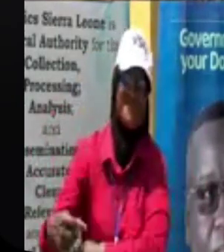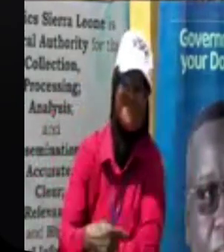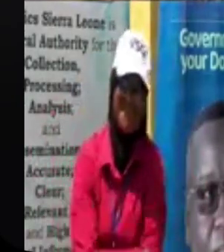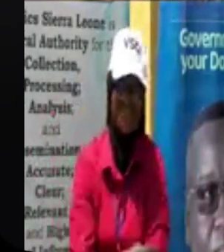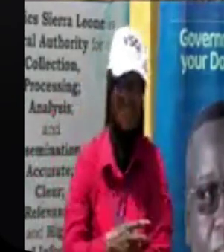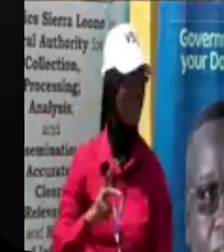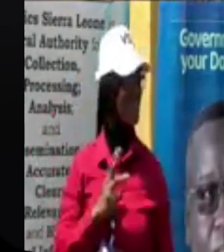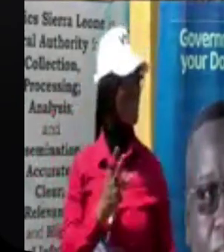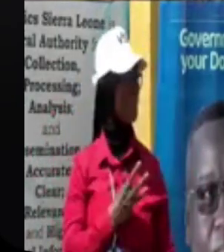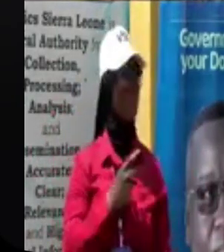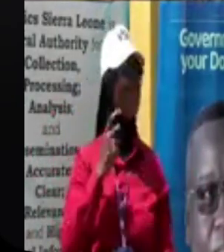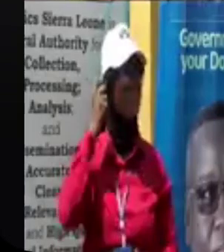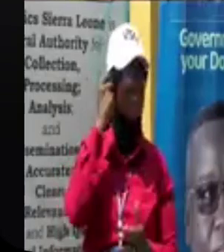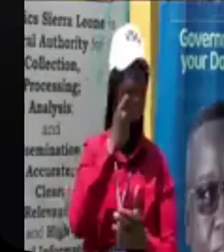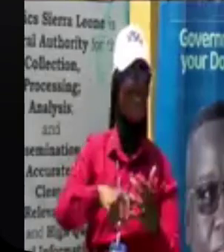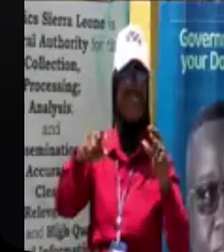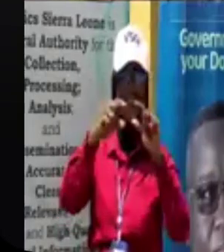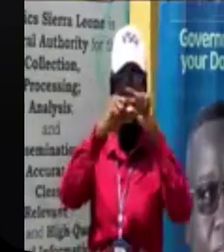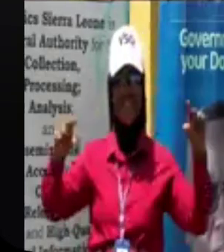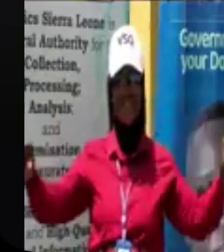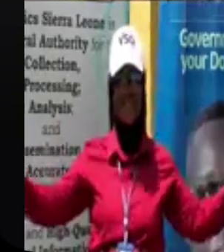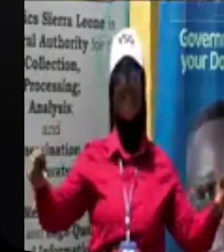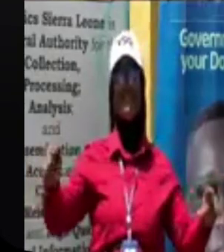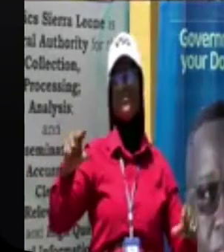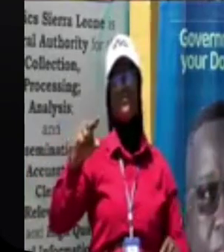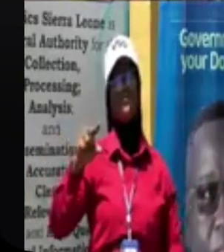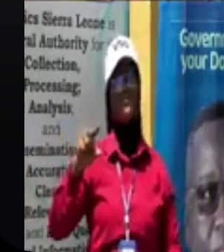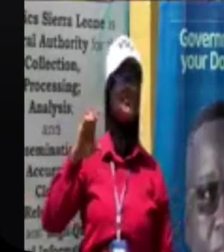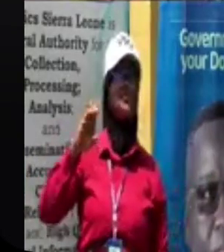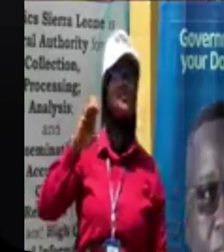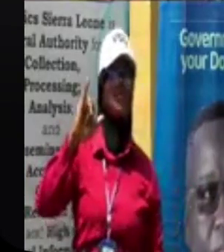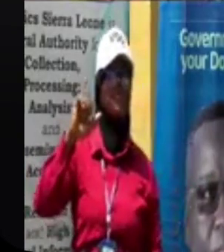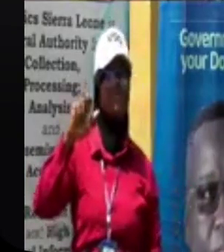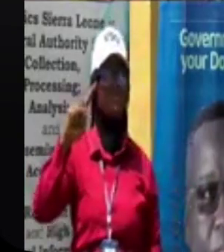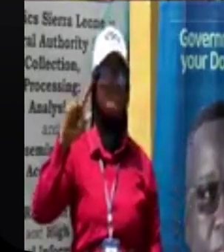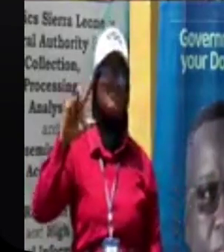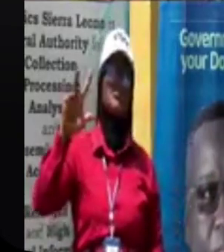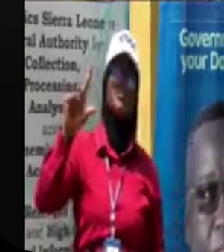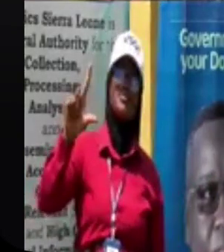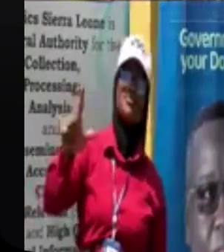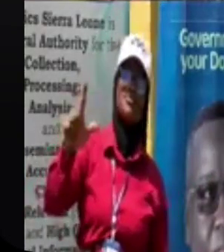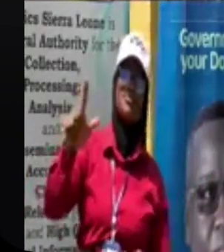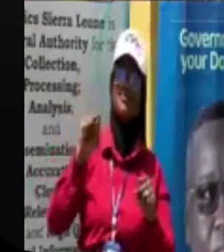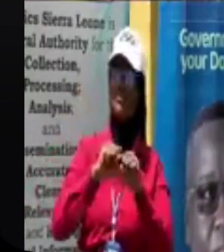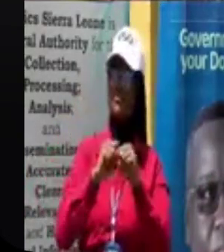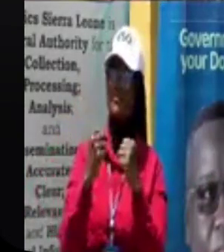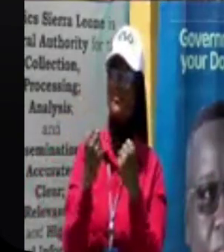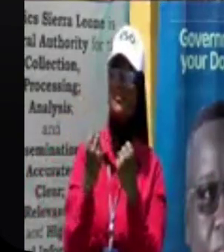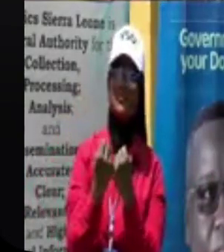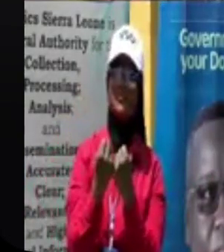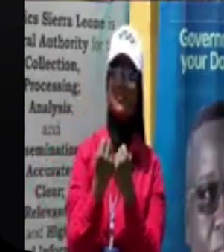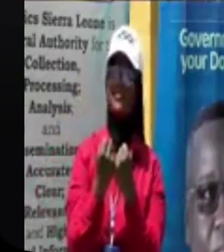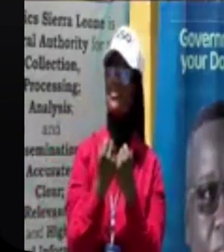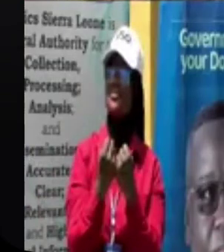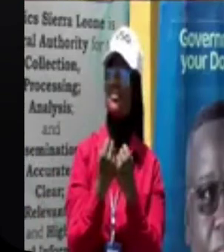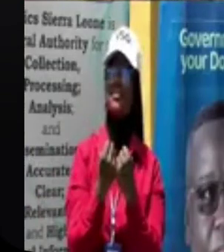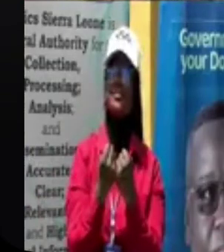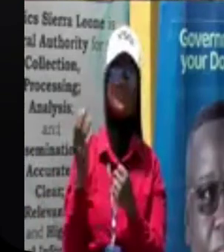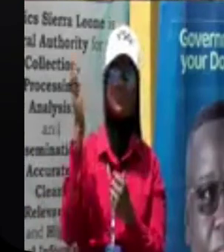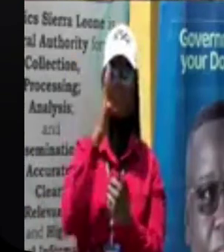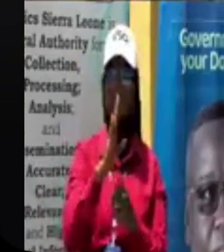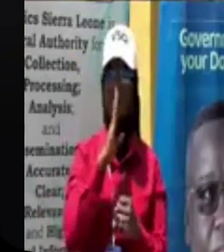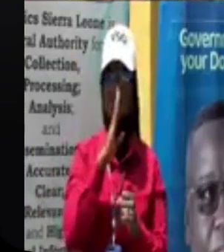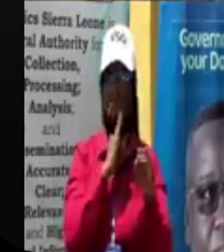we as Secretary General and Civil Society of the district follow the contractor. All right. Yeah. We not be the interface